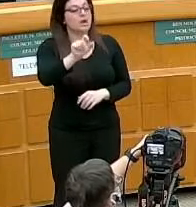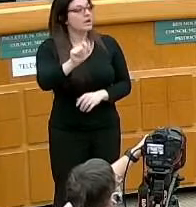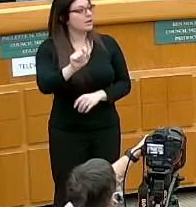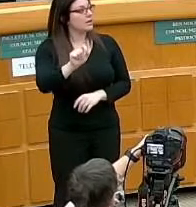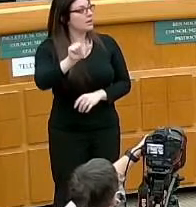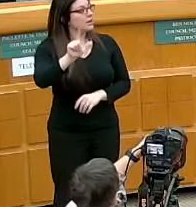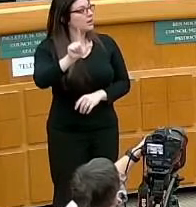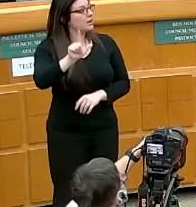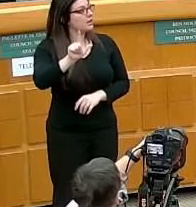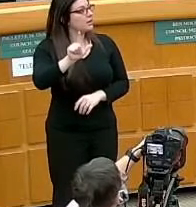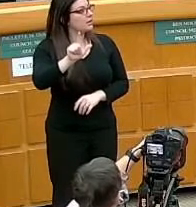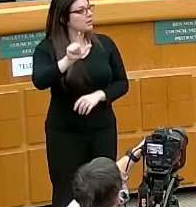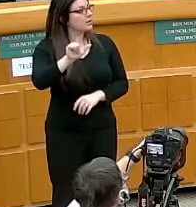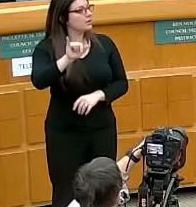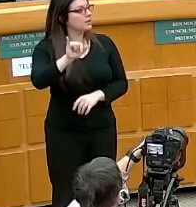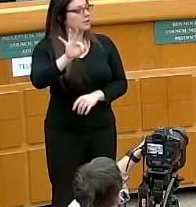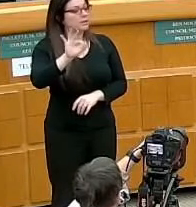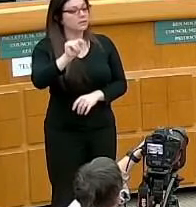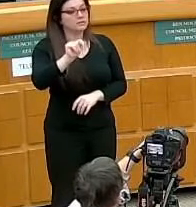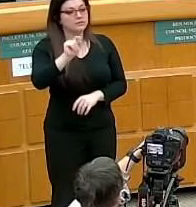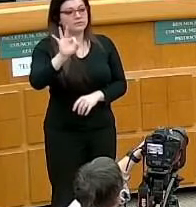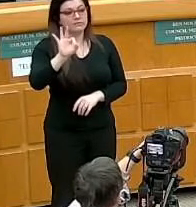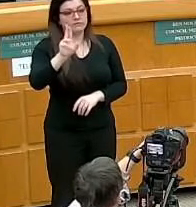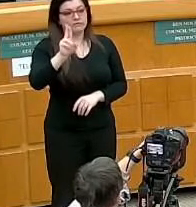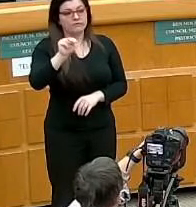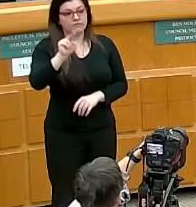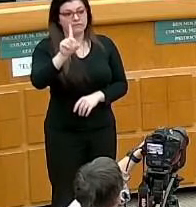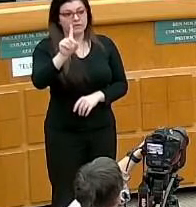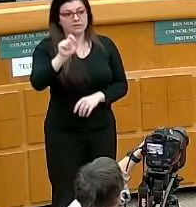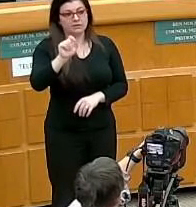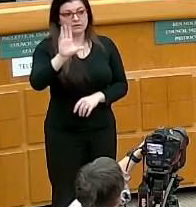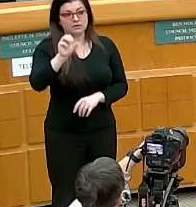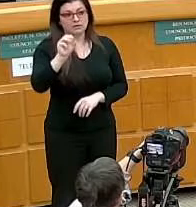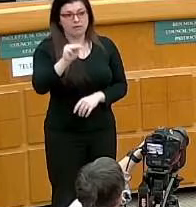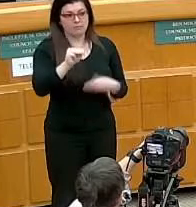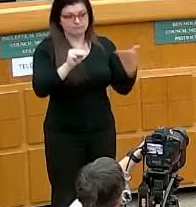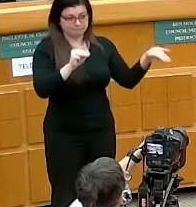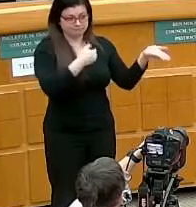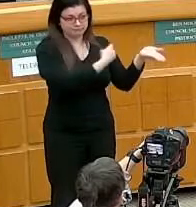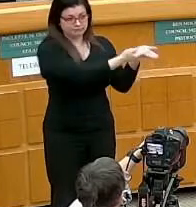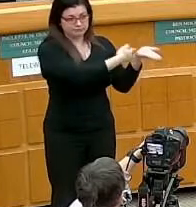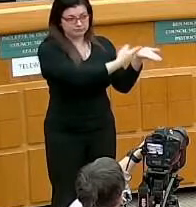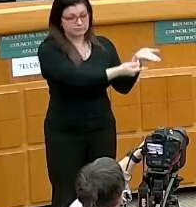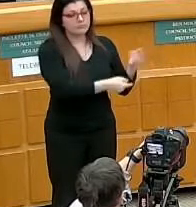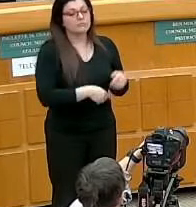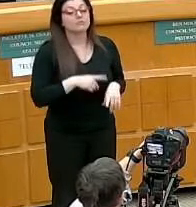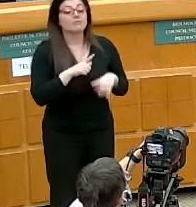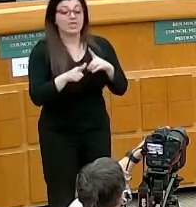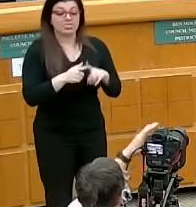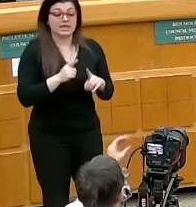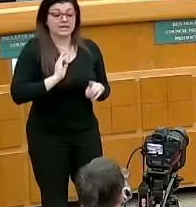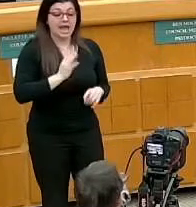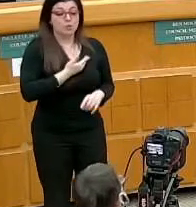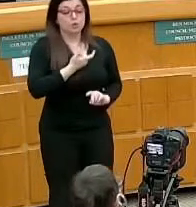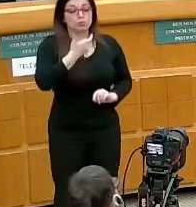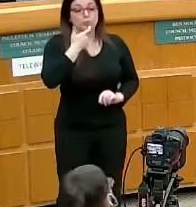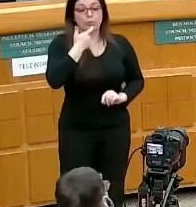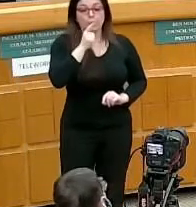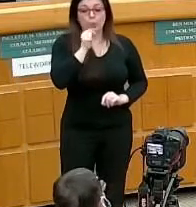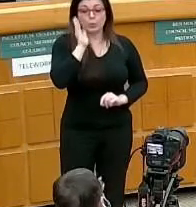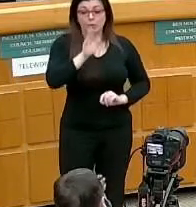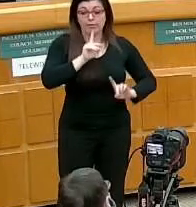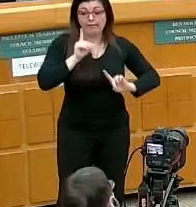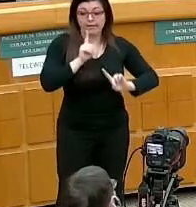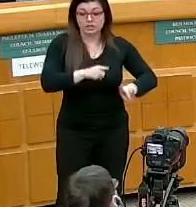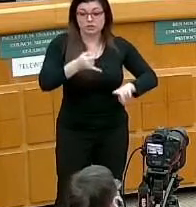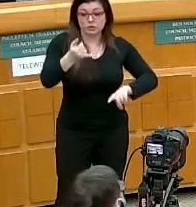www.liftfund.com. Right here, liftfund.com. And then call takers, or professionals, I should say, at Live